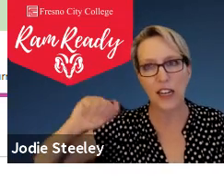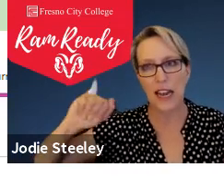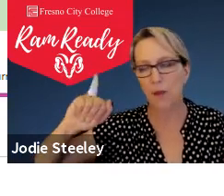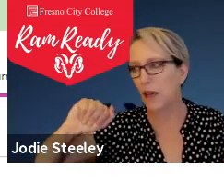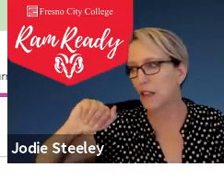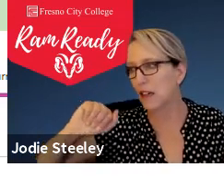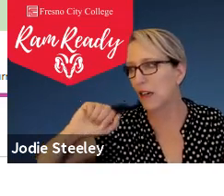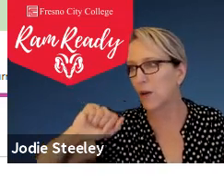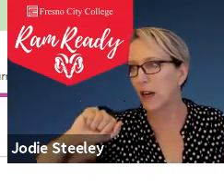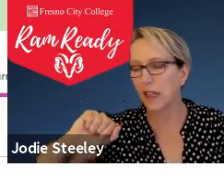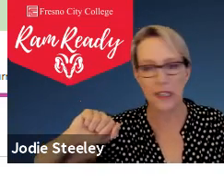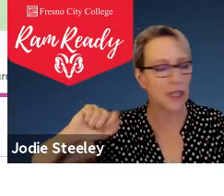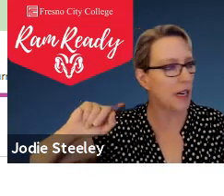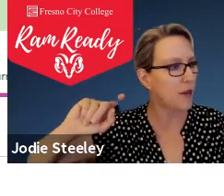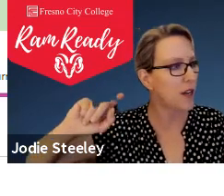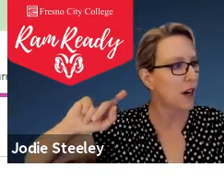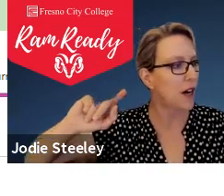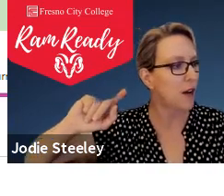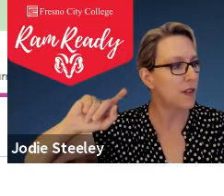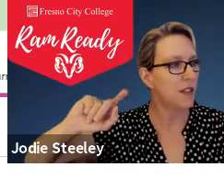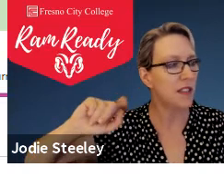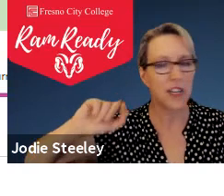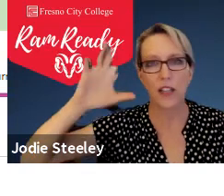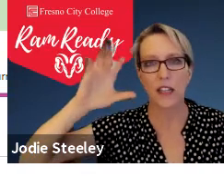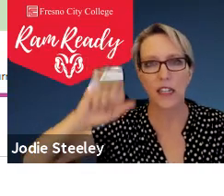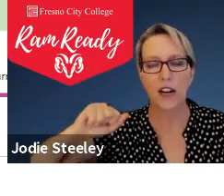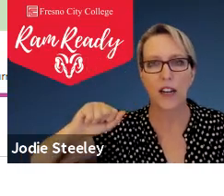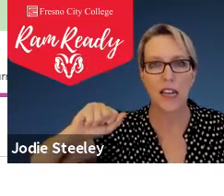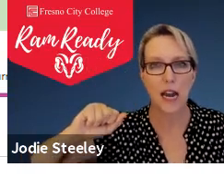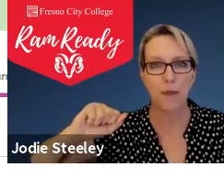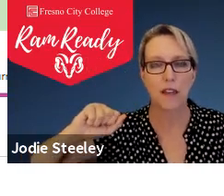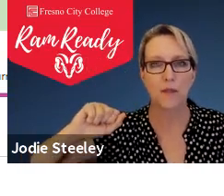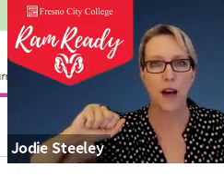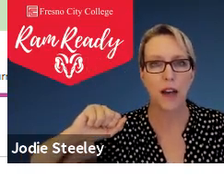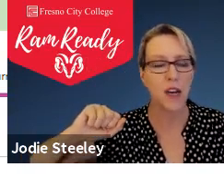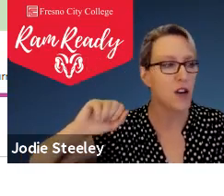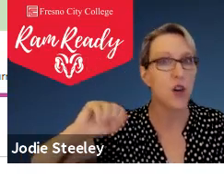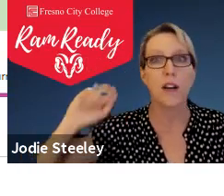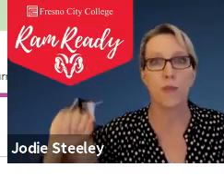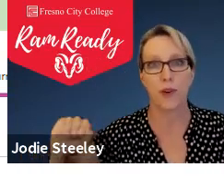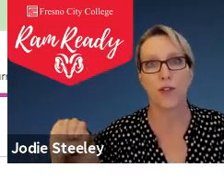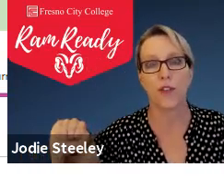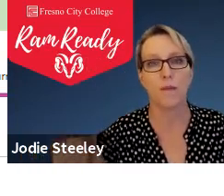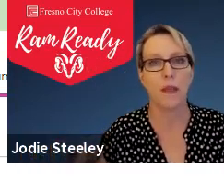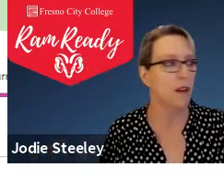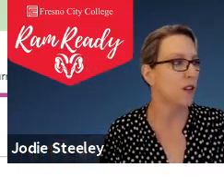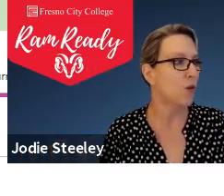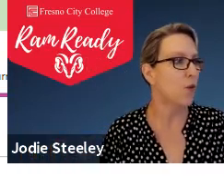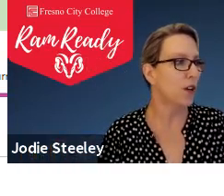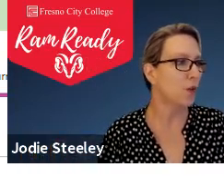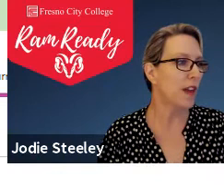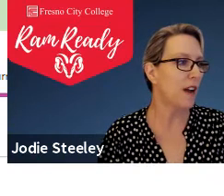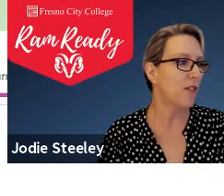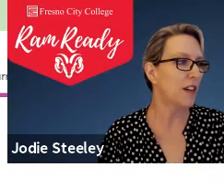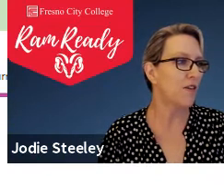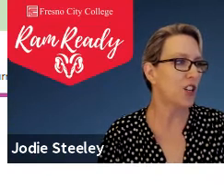entire eCampus. I know we're running out of time. This is essentially the entire eCampus, but new and improved. So we